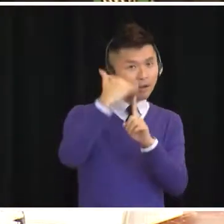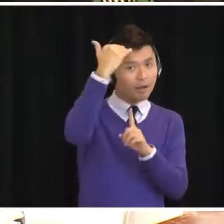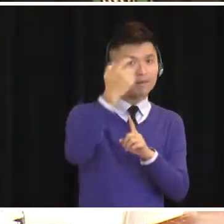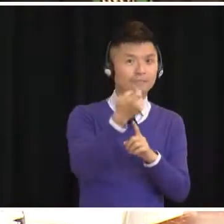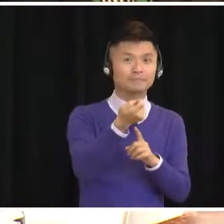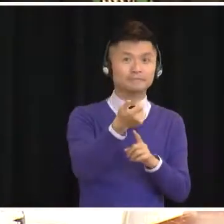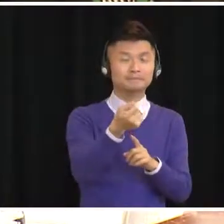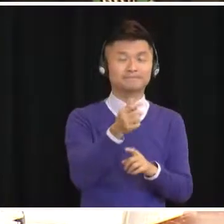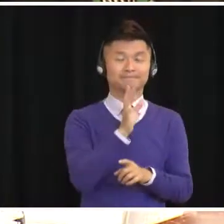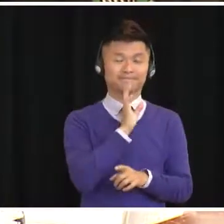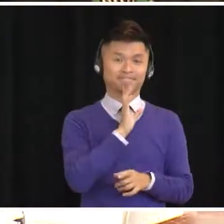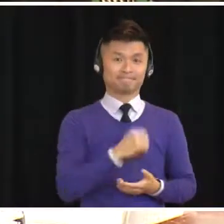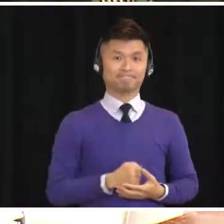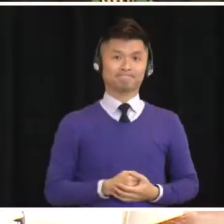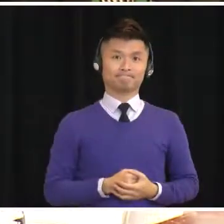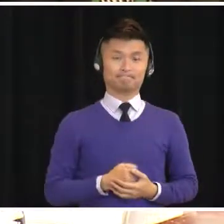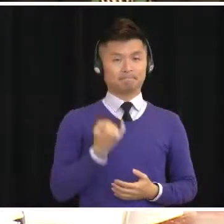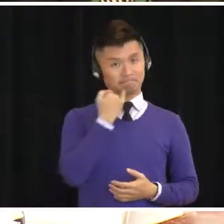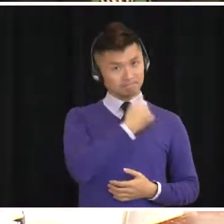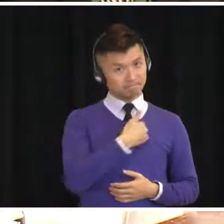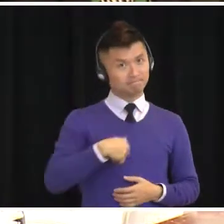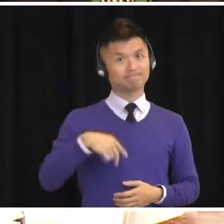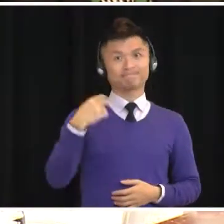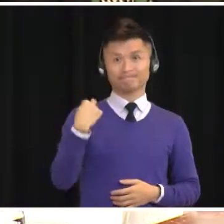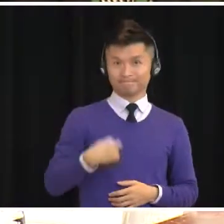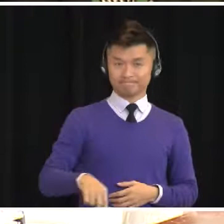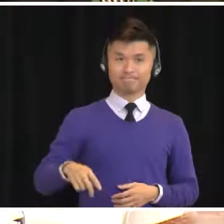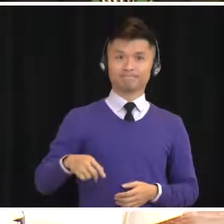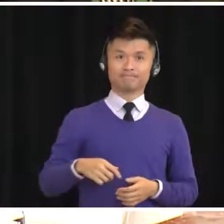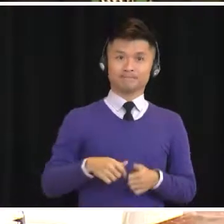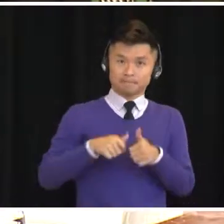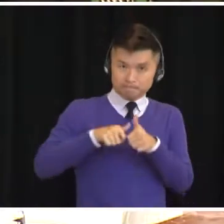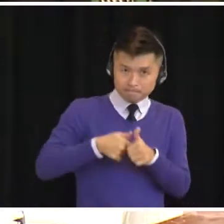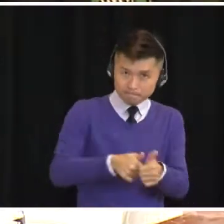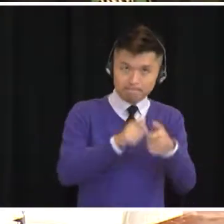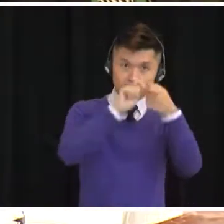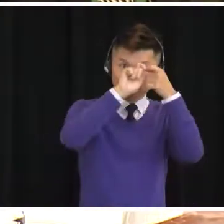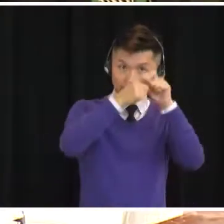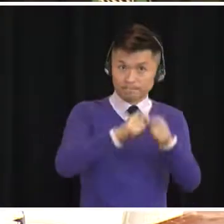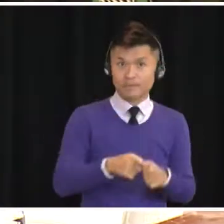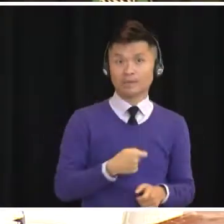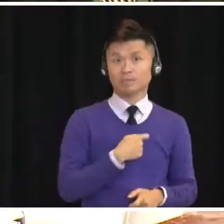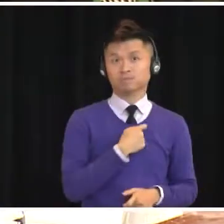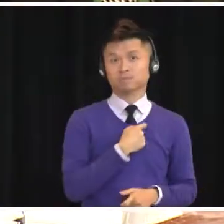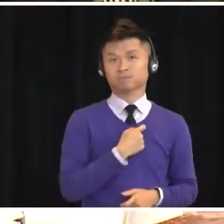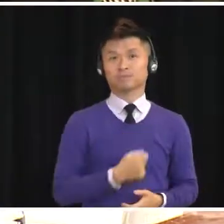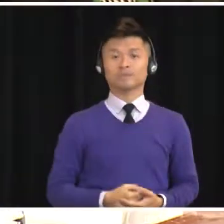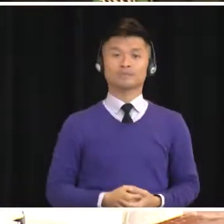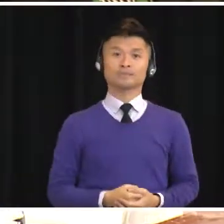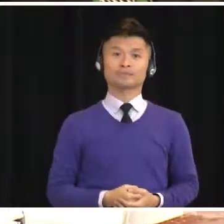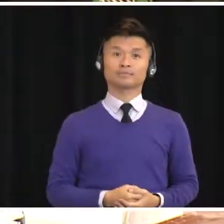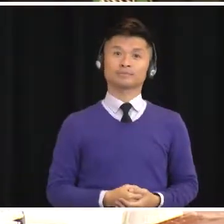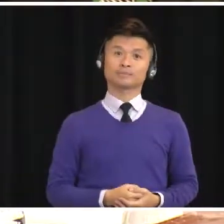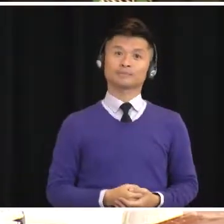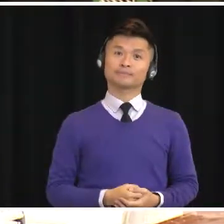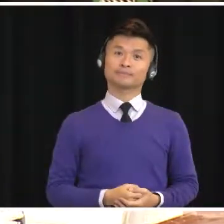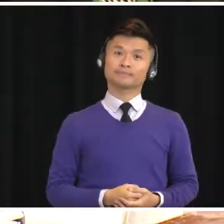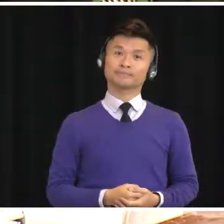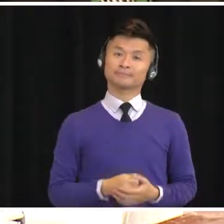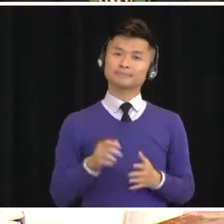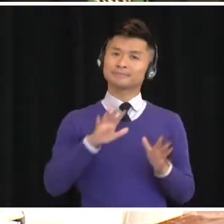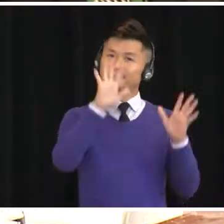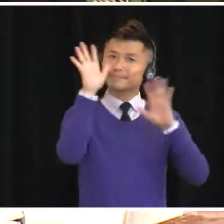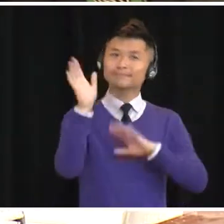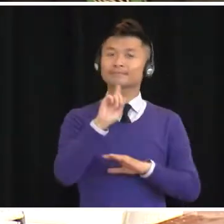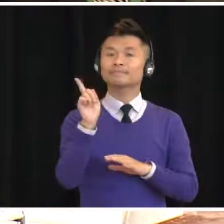higher percentage than children without disabilities. I believe we need to conduct more